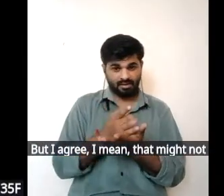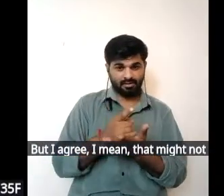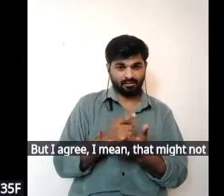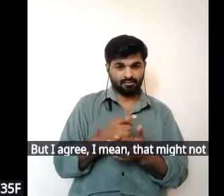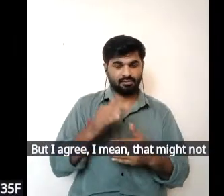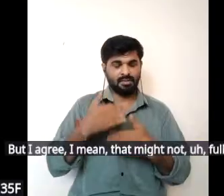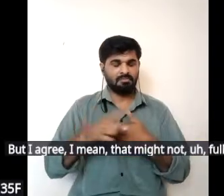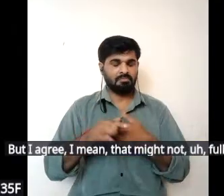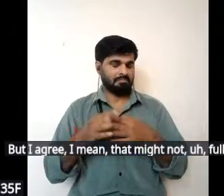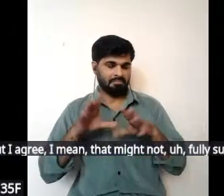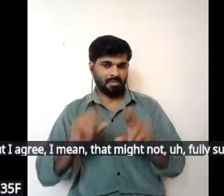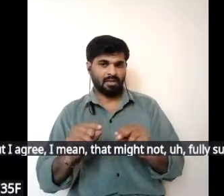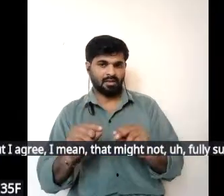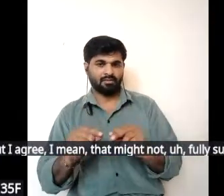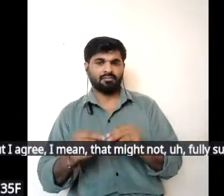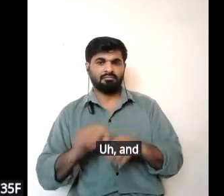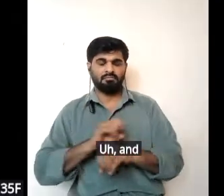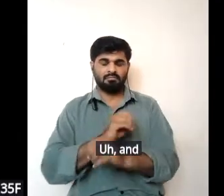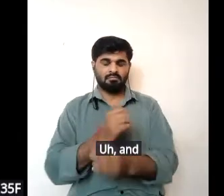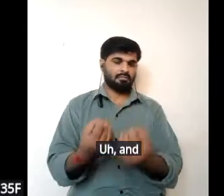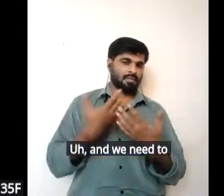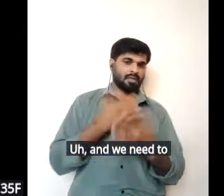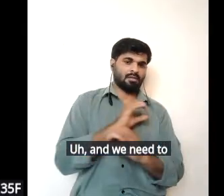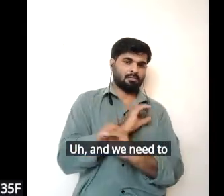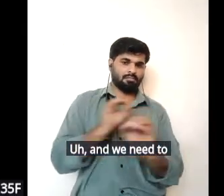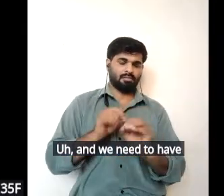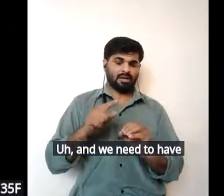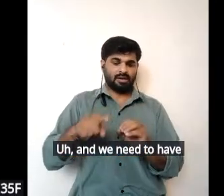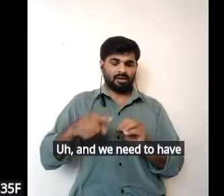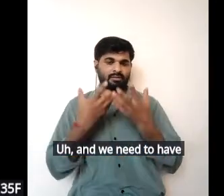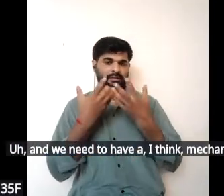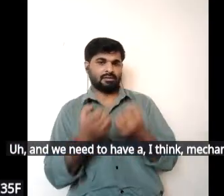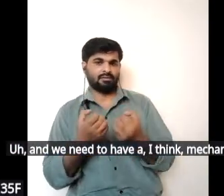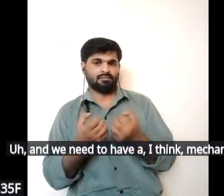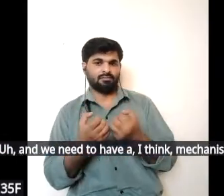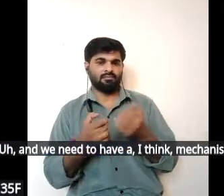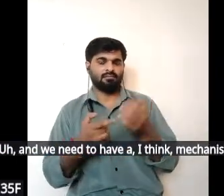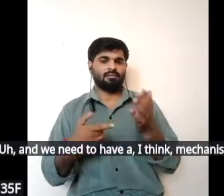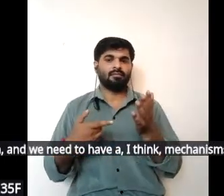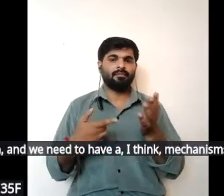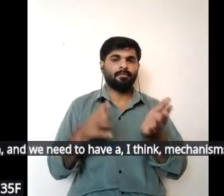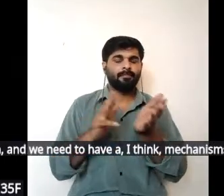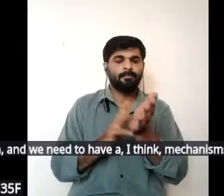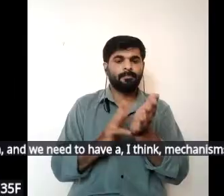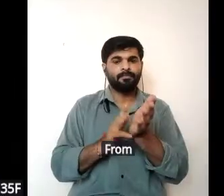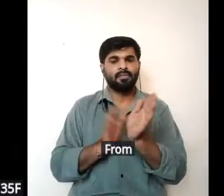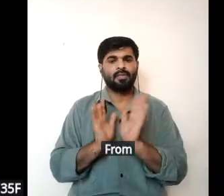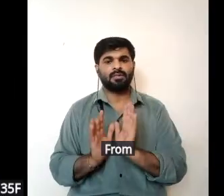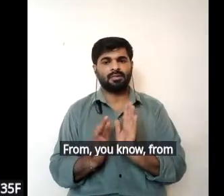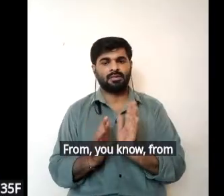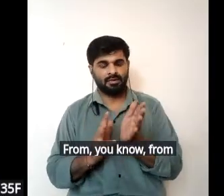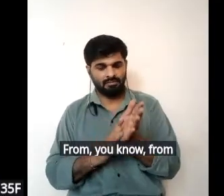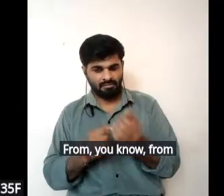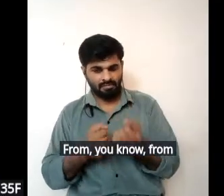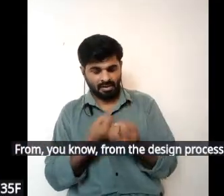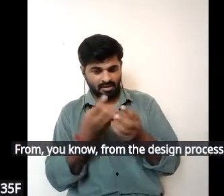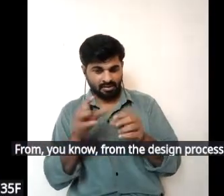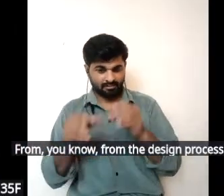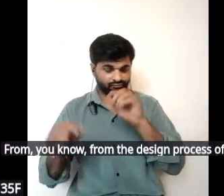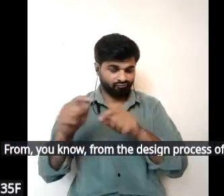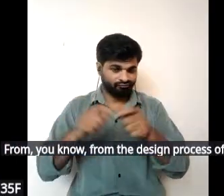fully suffice, and we need to have I think mechanisms from the design process of